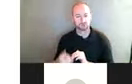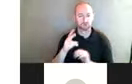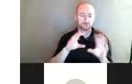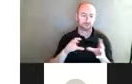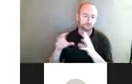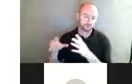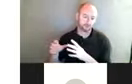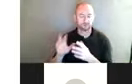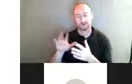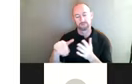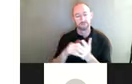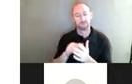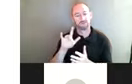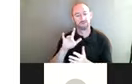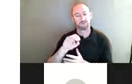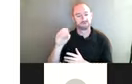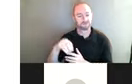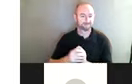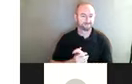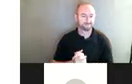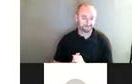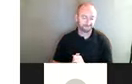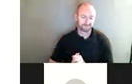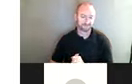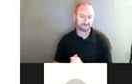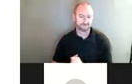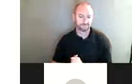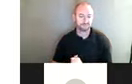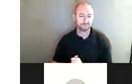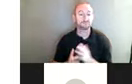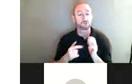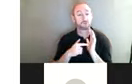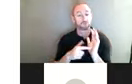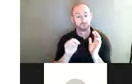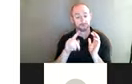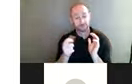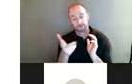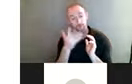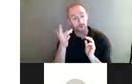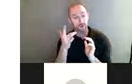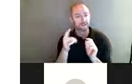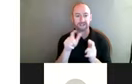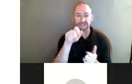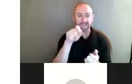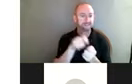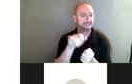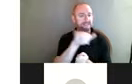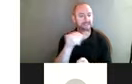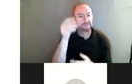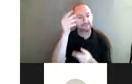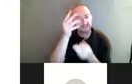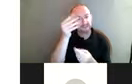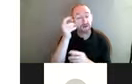with those two middle 25% categories. I wanted to show these maps because they are exactly the same data, but